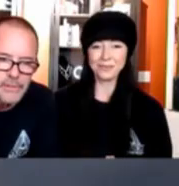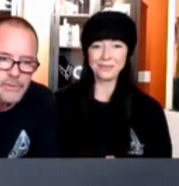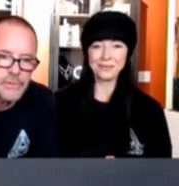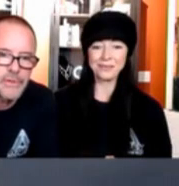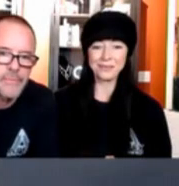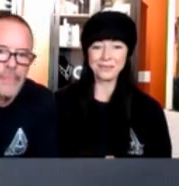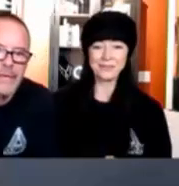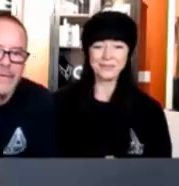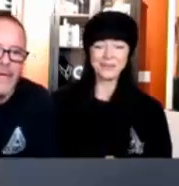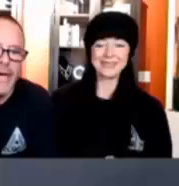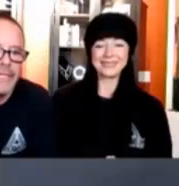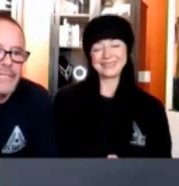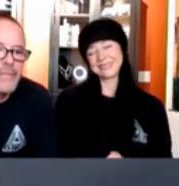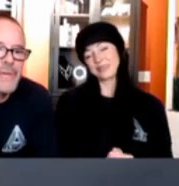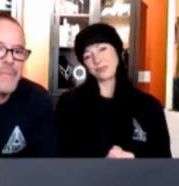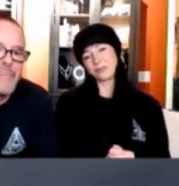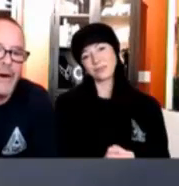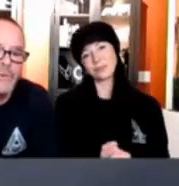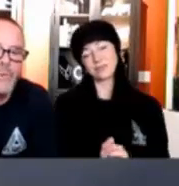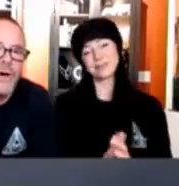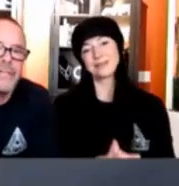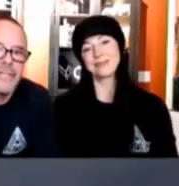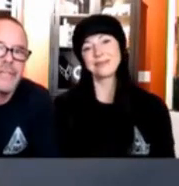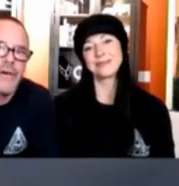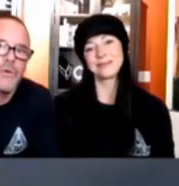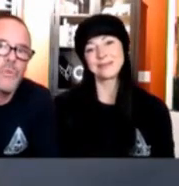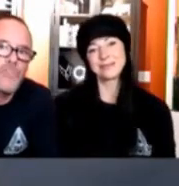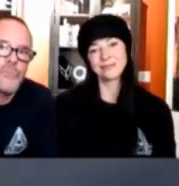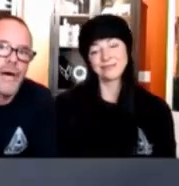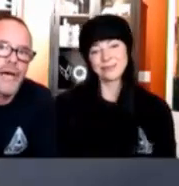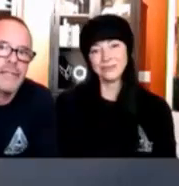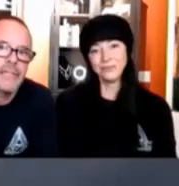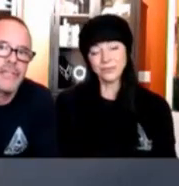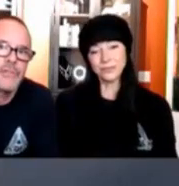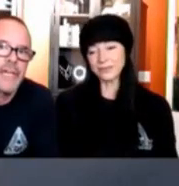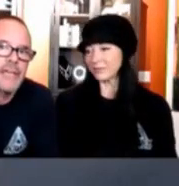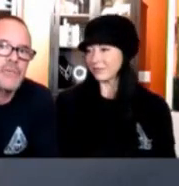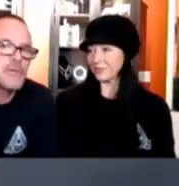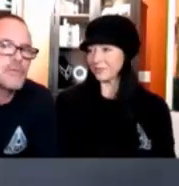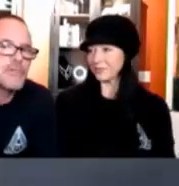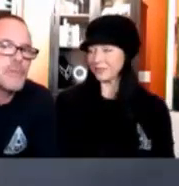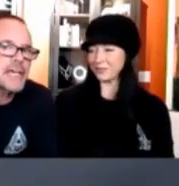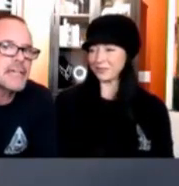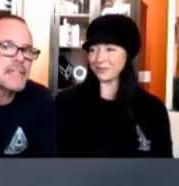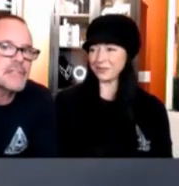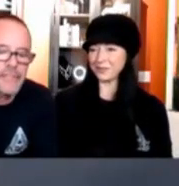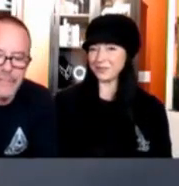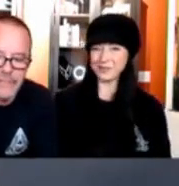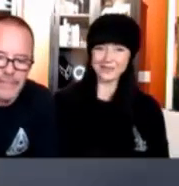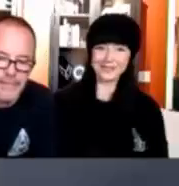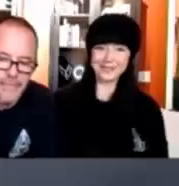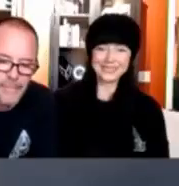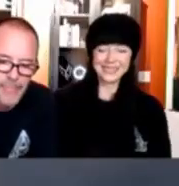tell you a little bit about what is a wolf pack. Can you guess what a wolf pack